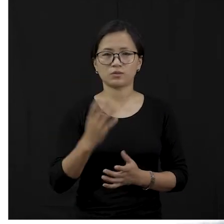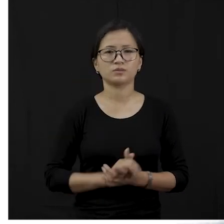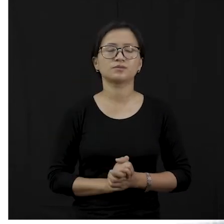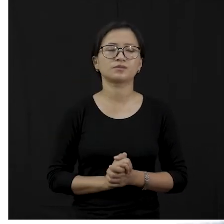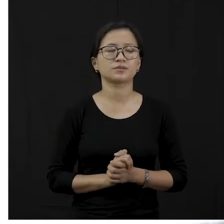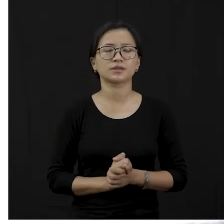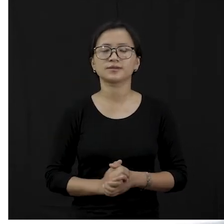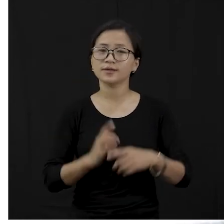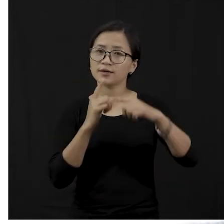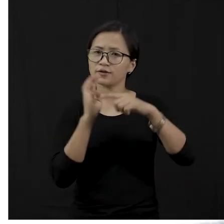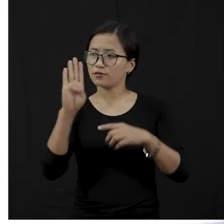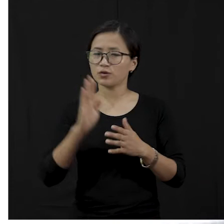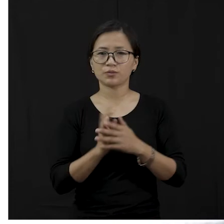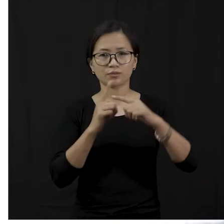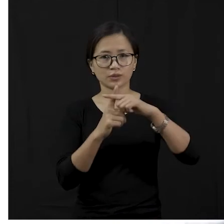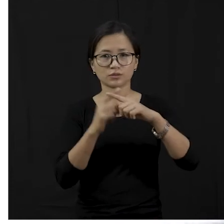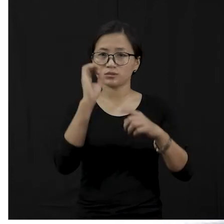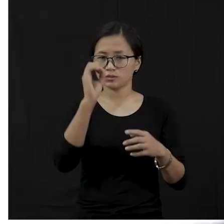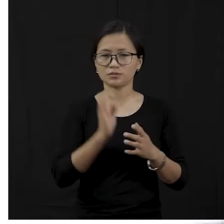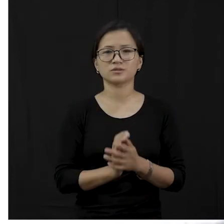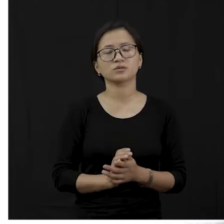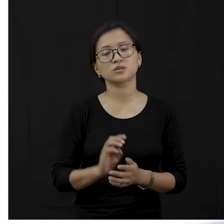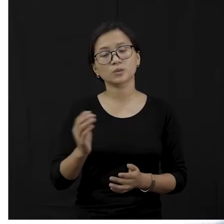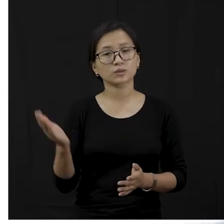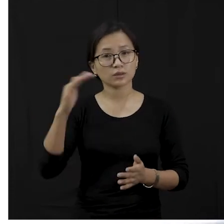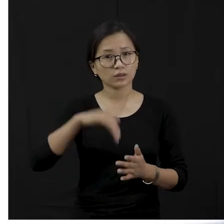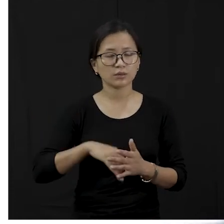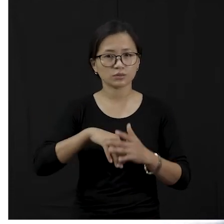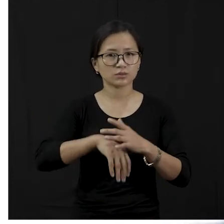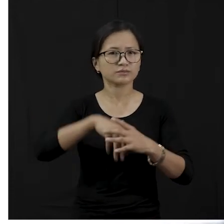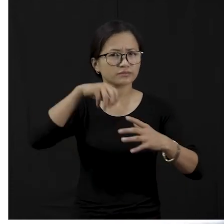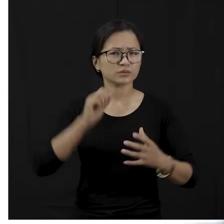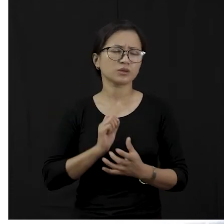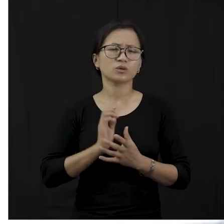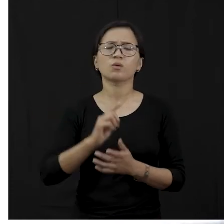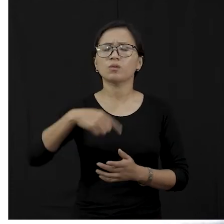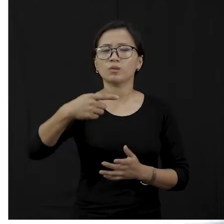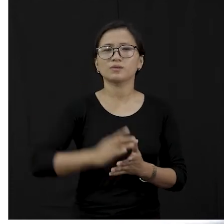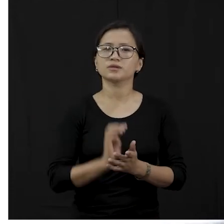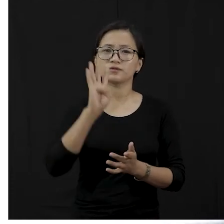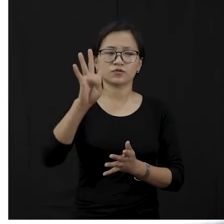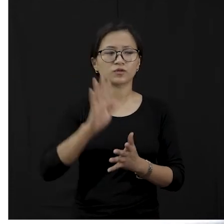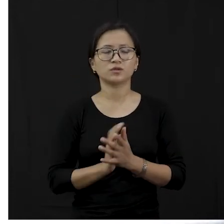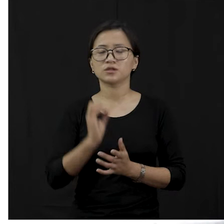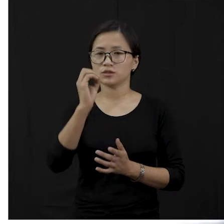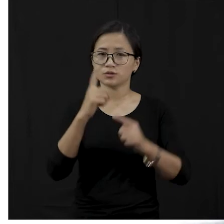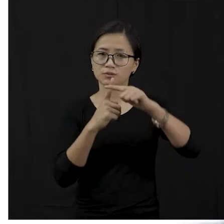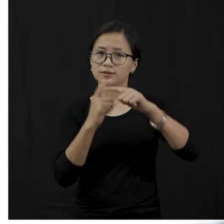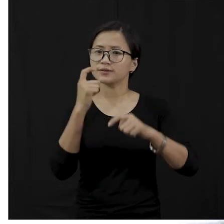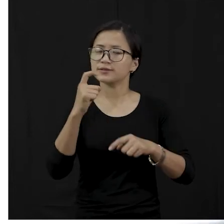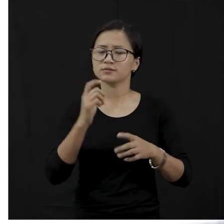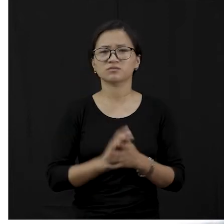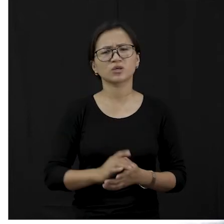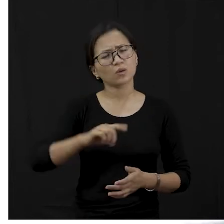4. 0 plus 7 is equal to 7. Okay? When we add 0 to a number or